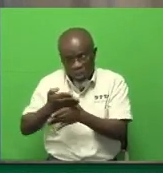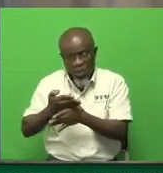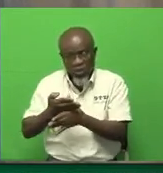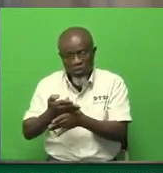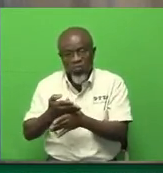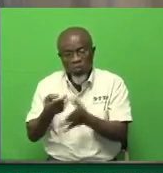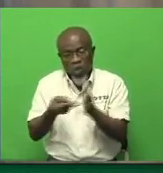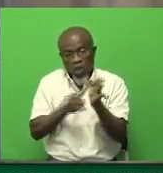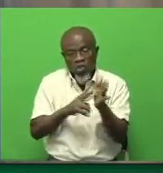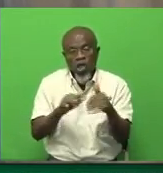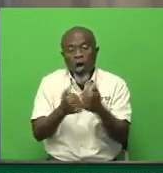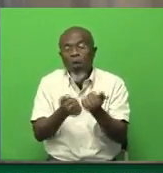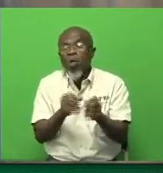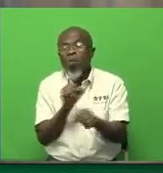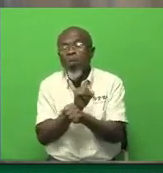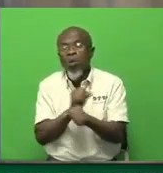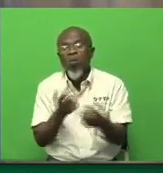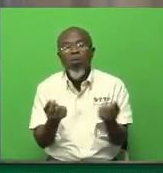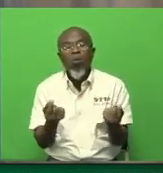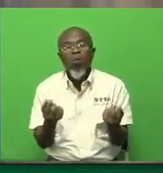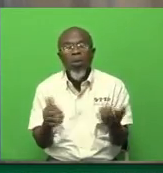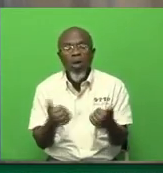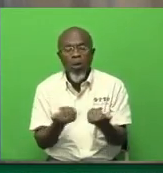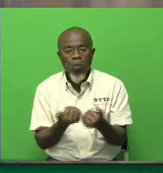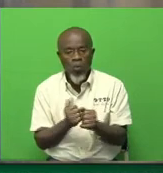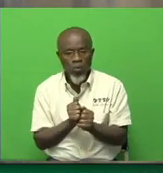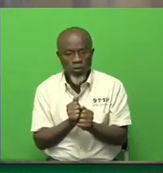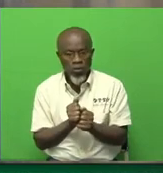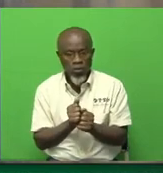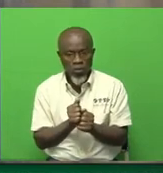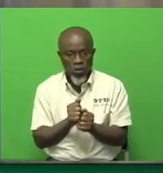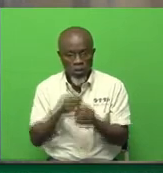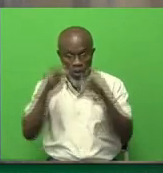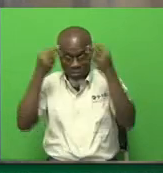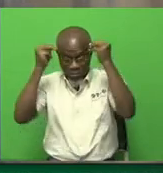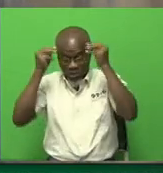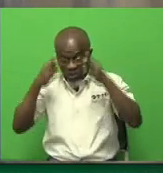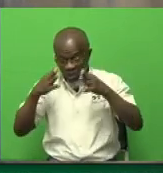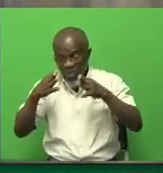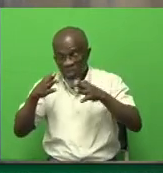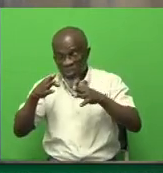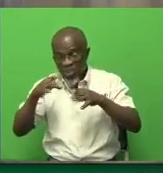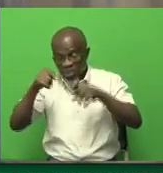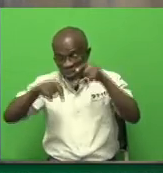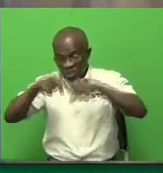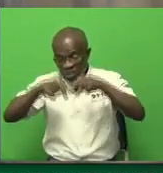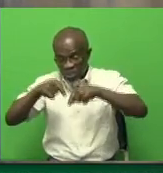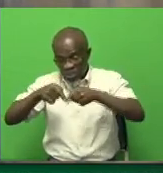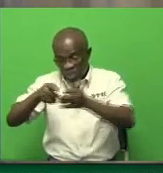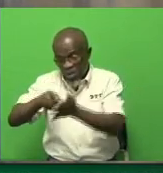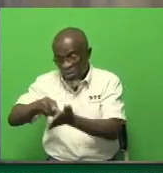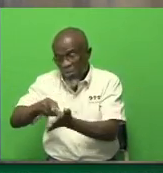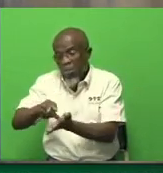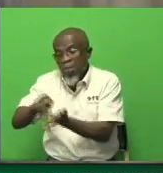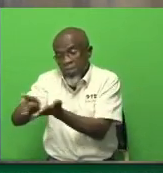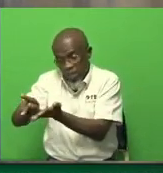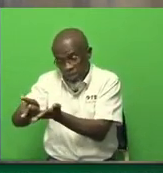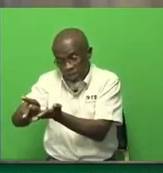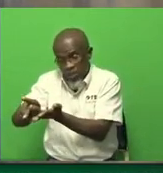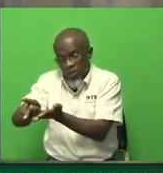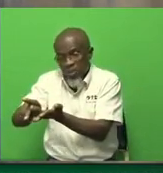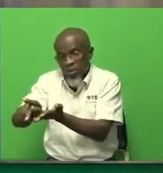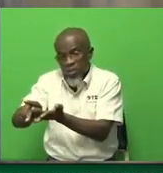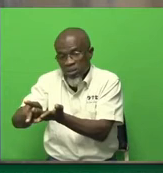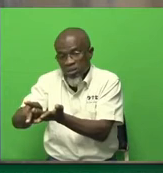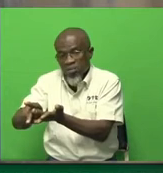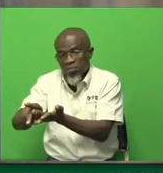contracts work the way they work the minister of energy pays the tax liability of the operator out of his share of petroleum profit so